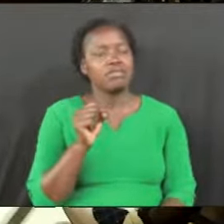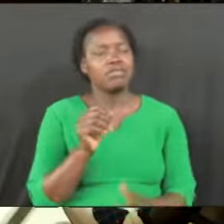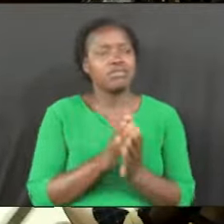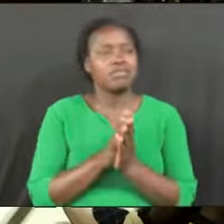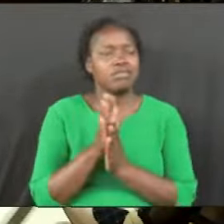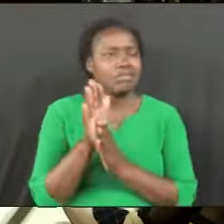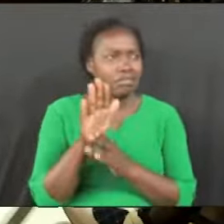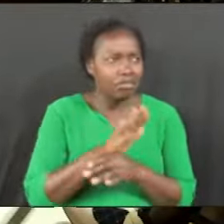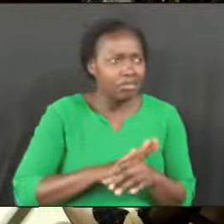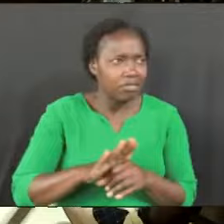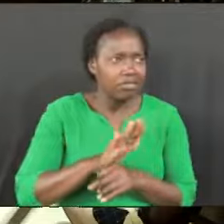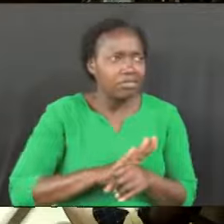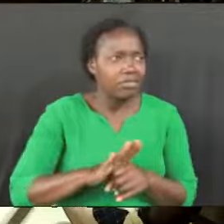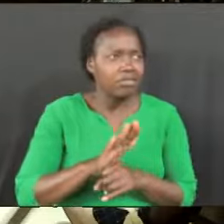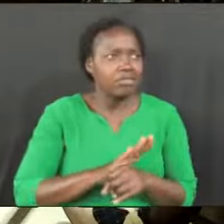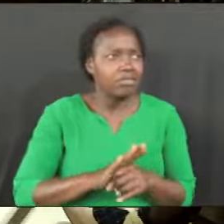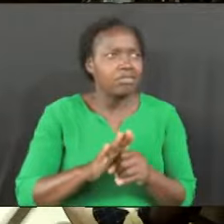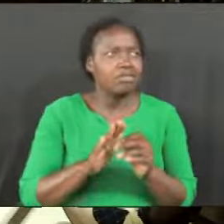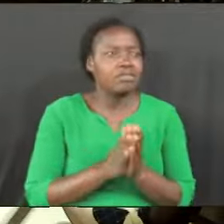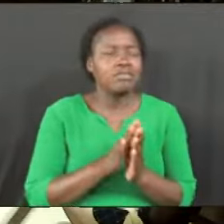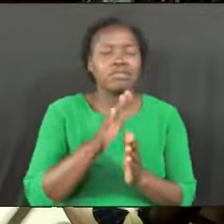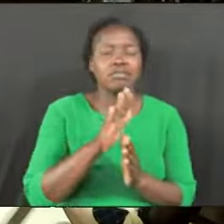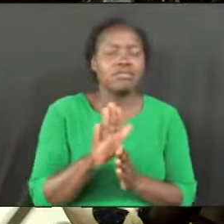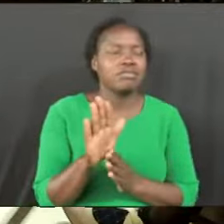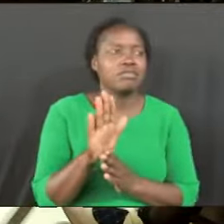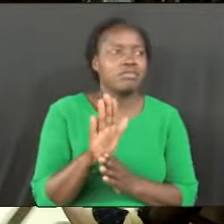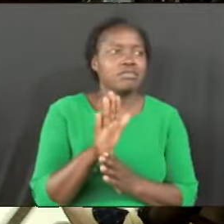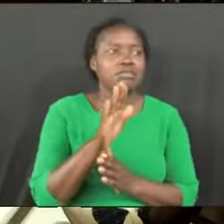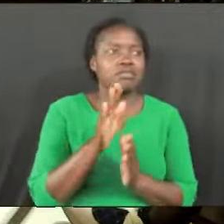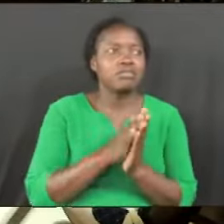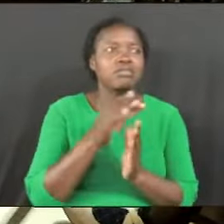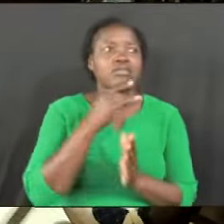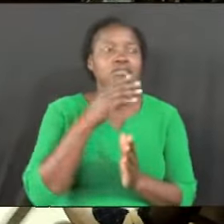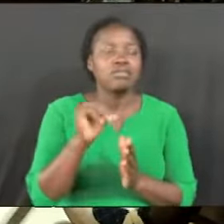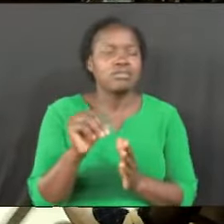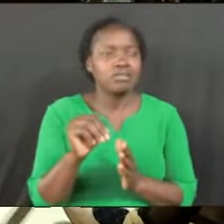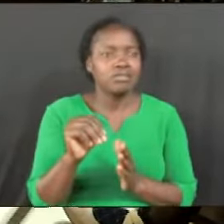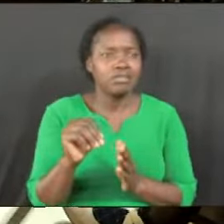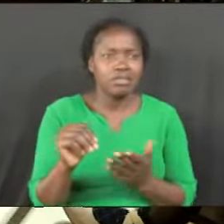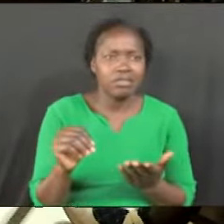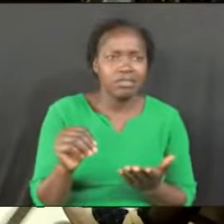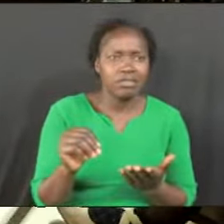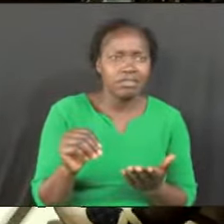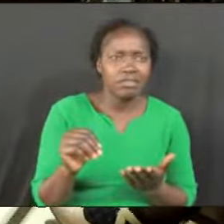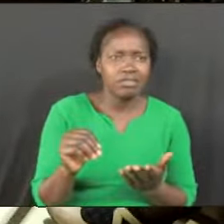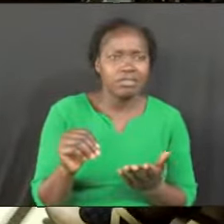saturated with his pedigree. Someone shout pedigree.